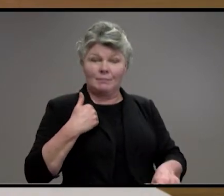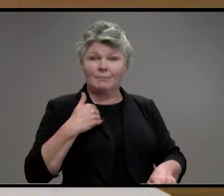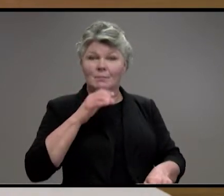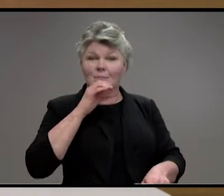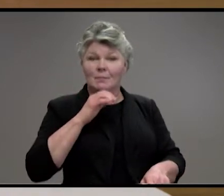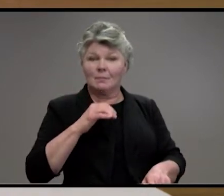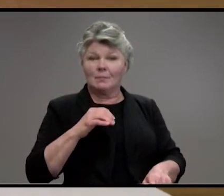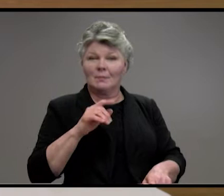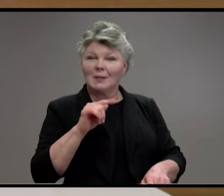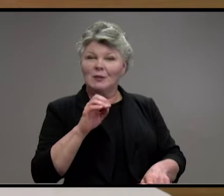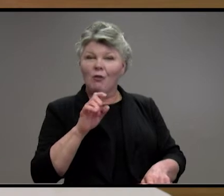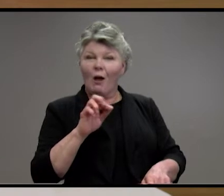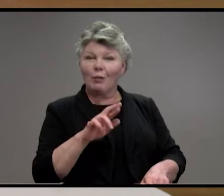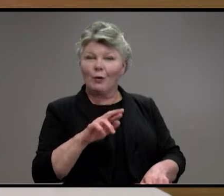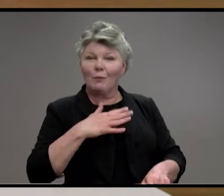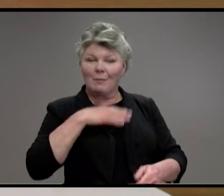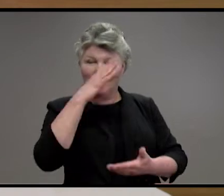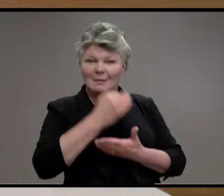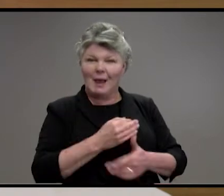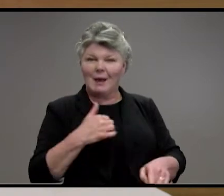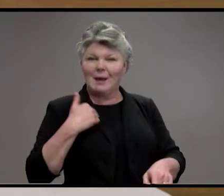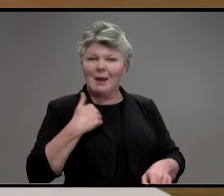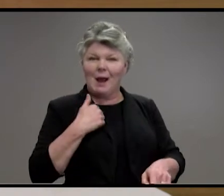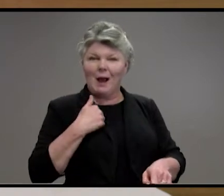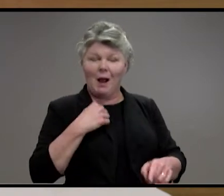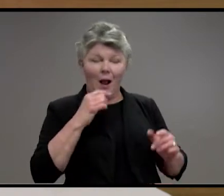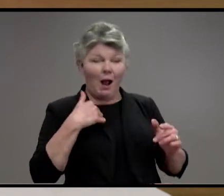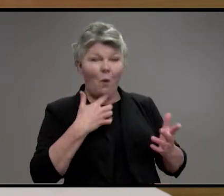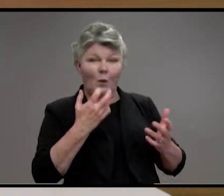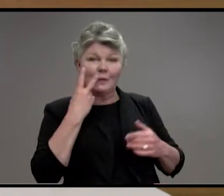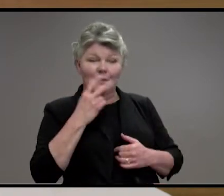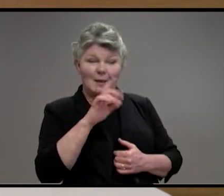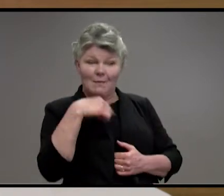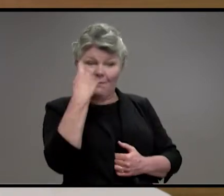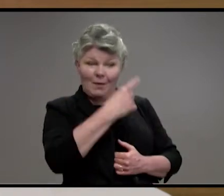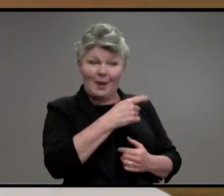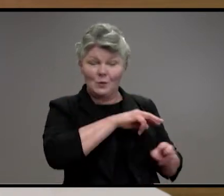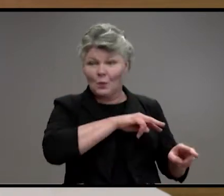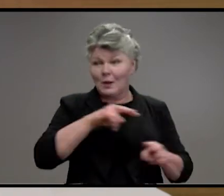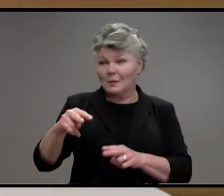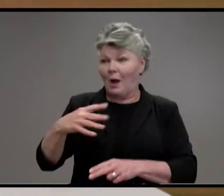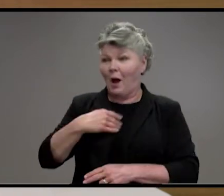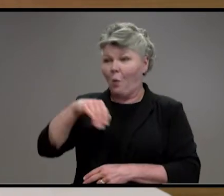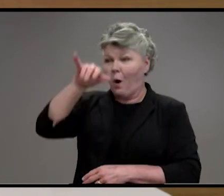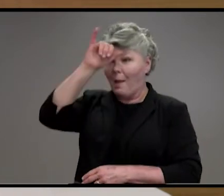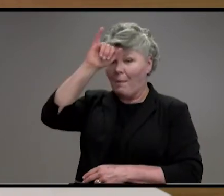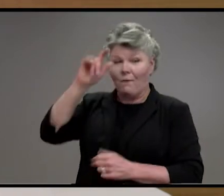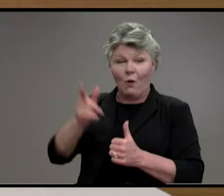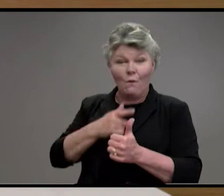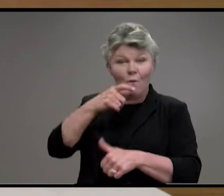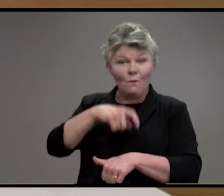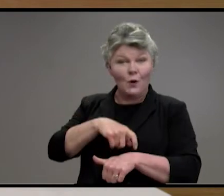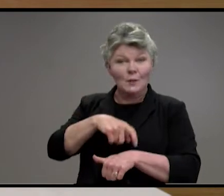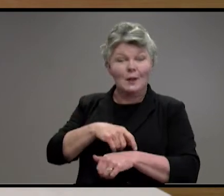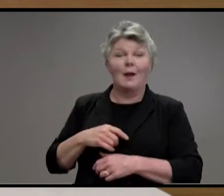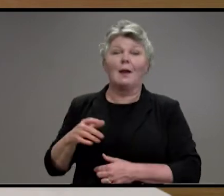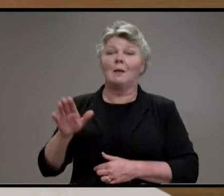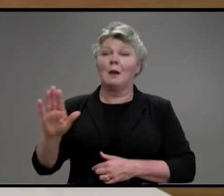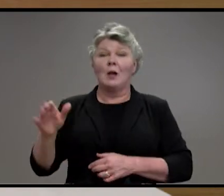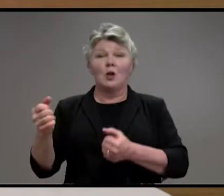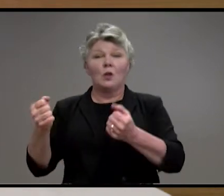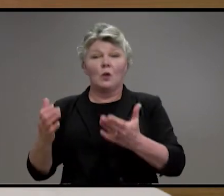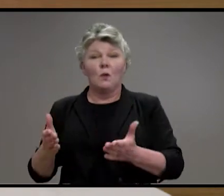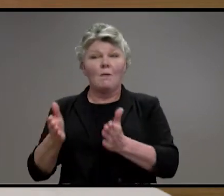wait to see the look on my son's face when he saw a buffalo for the first time. I asked the driver if the buffalo